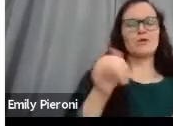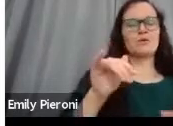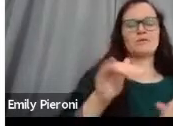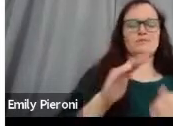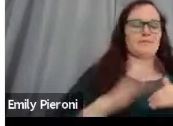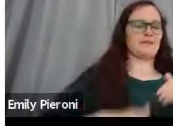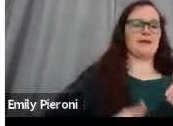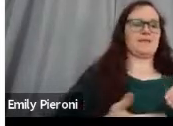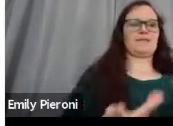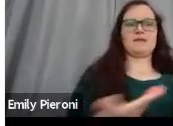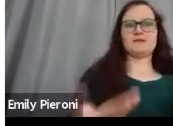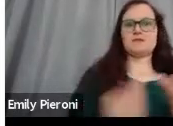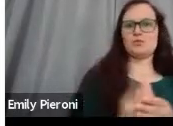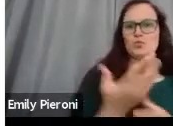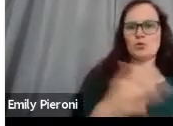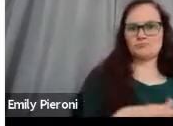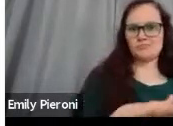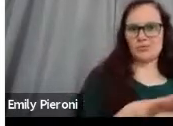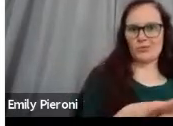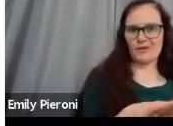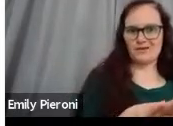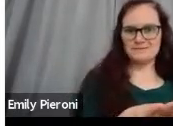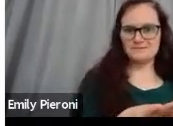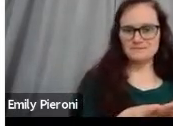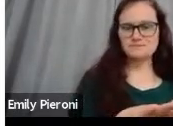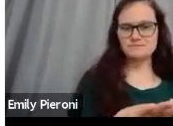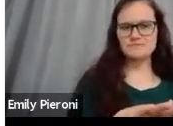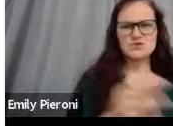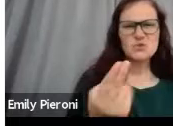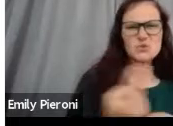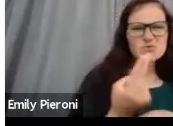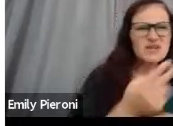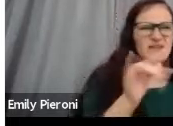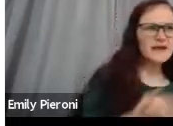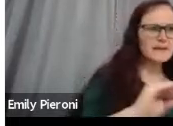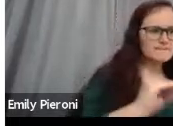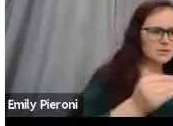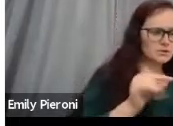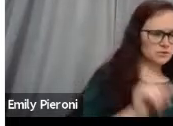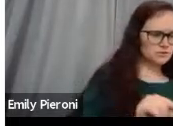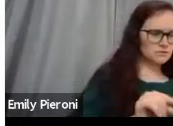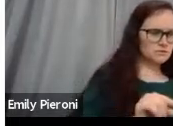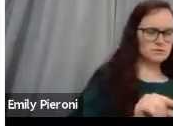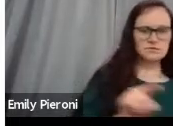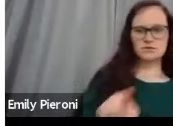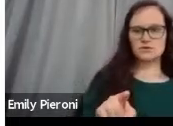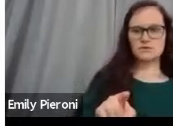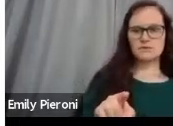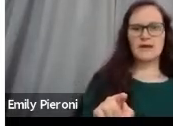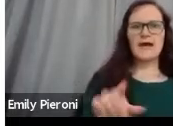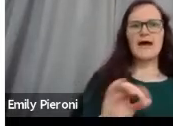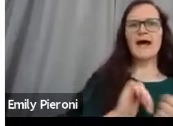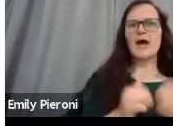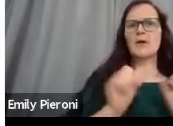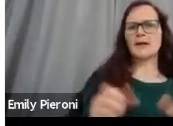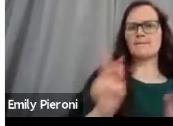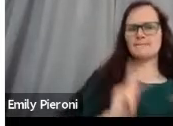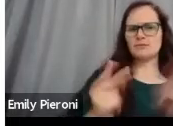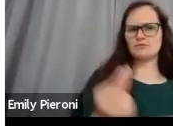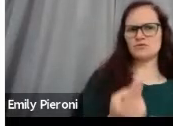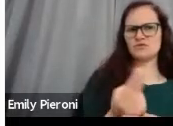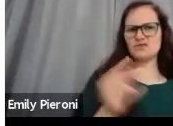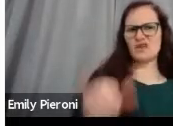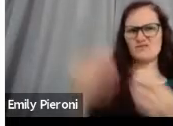of taking the data and turning it into something that people can use and benefit from.